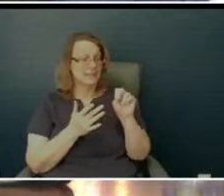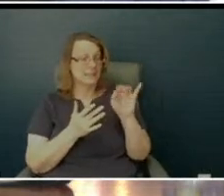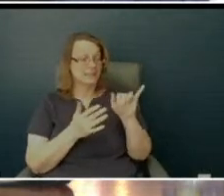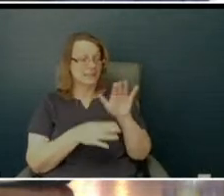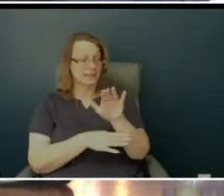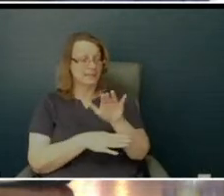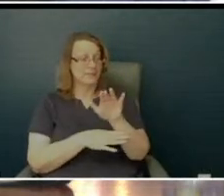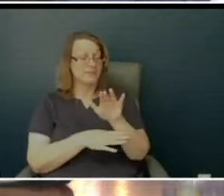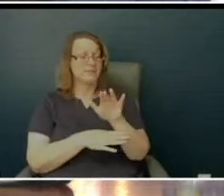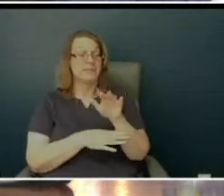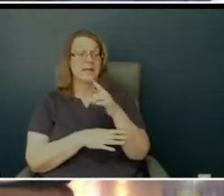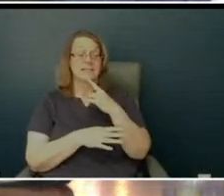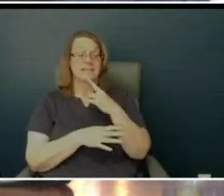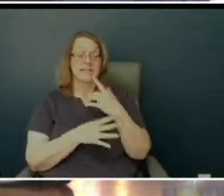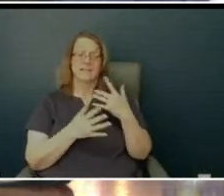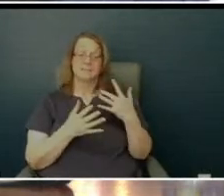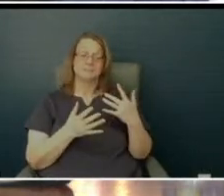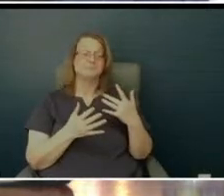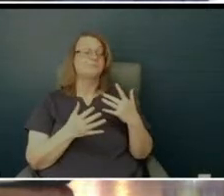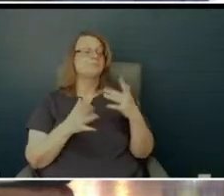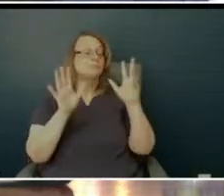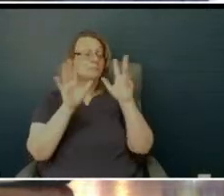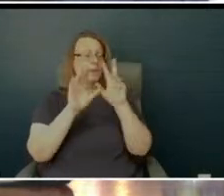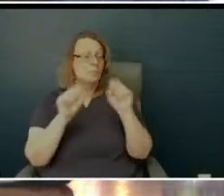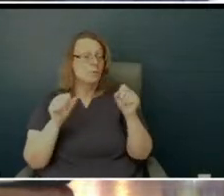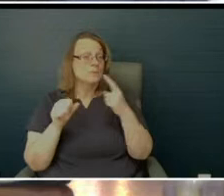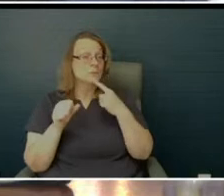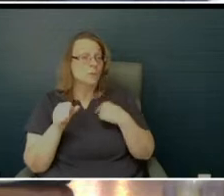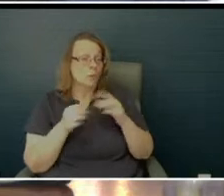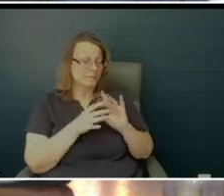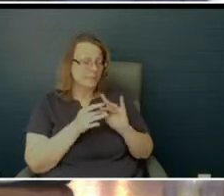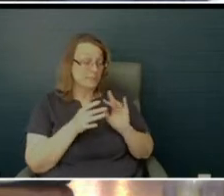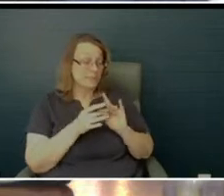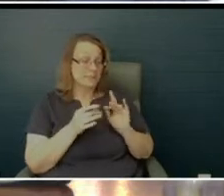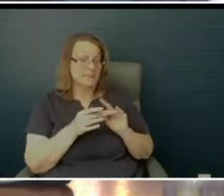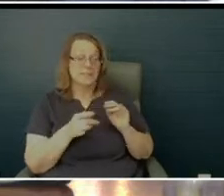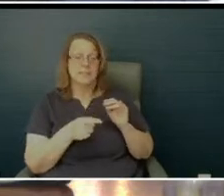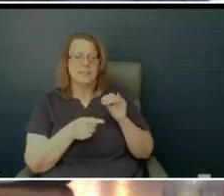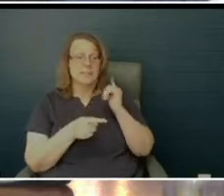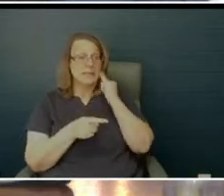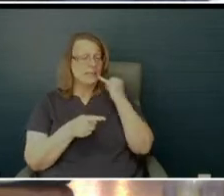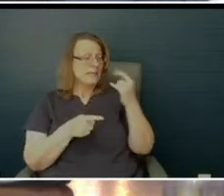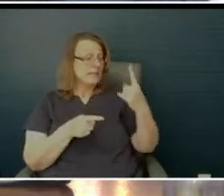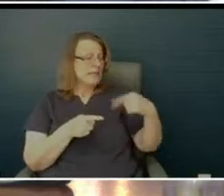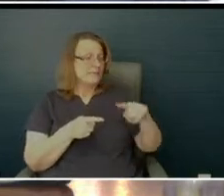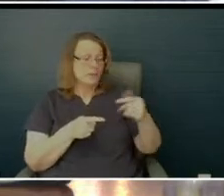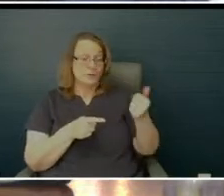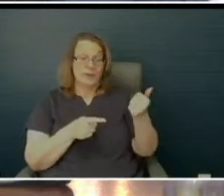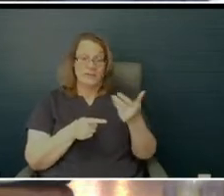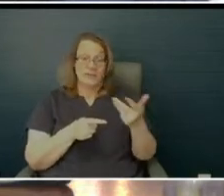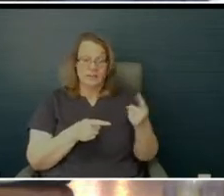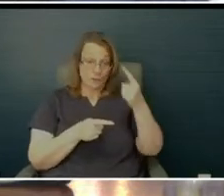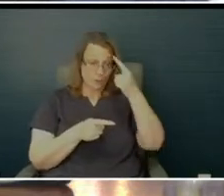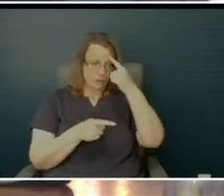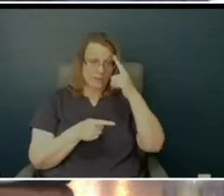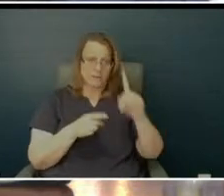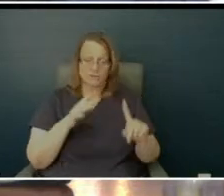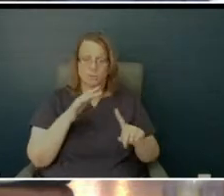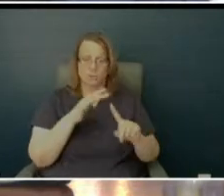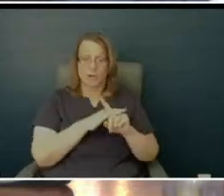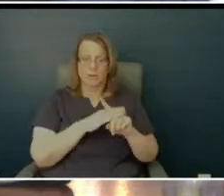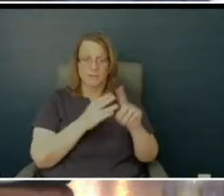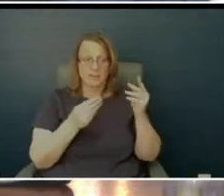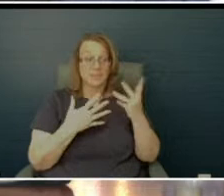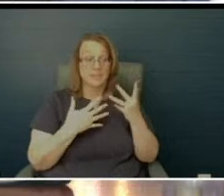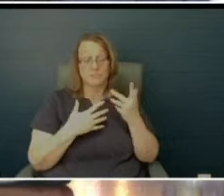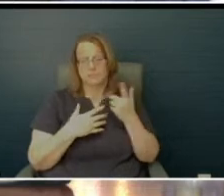said, this is what the president told me. If you guys have anything you think should be brought to our attention, let me know. And he said, thank you, and that was